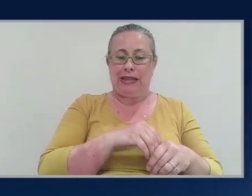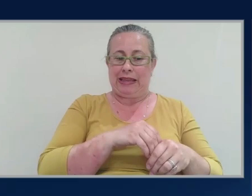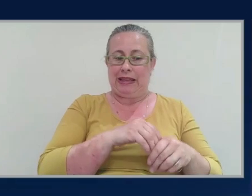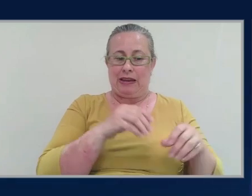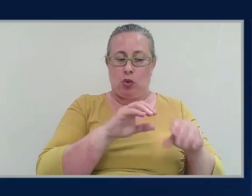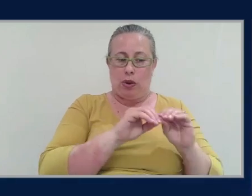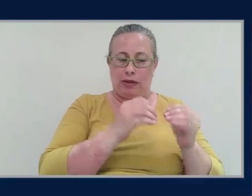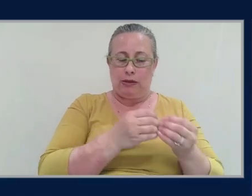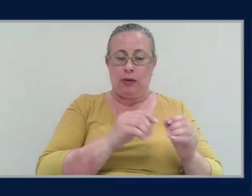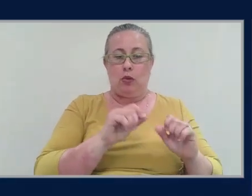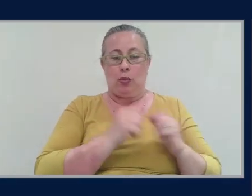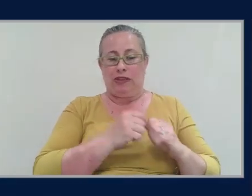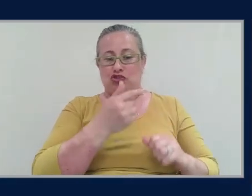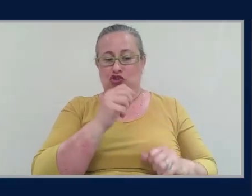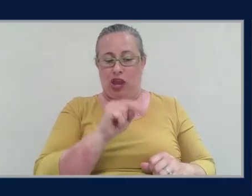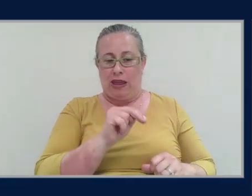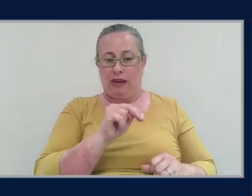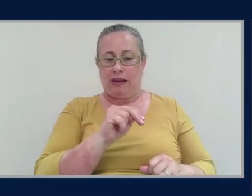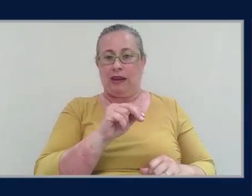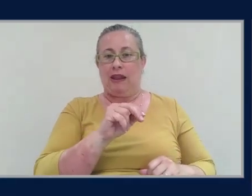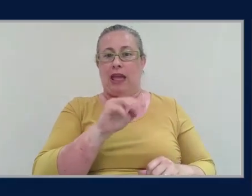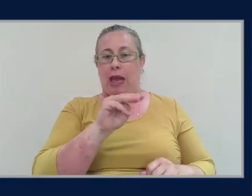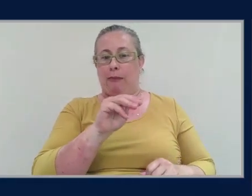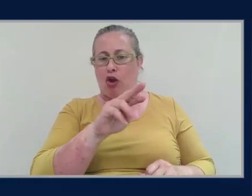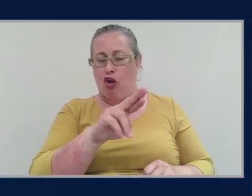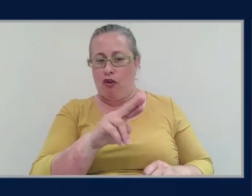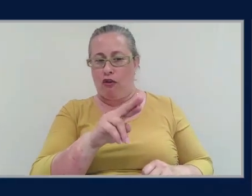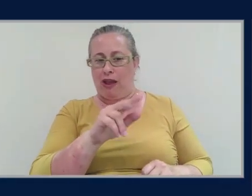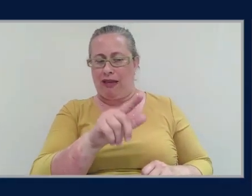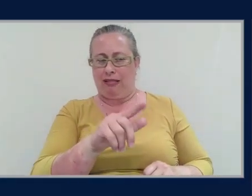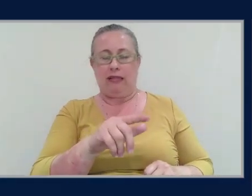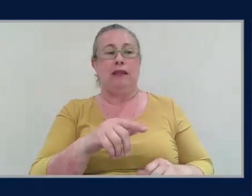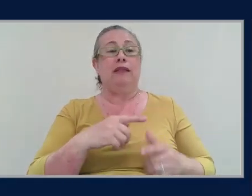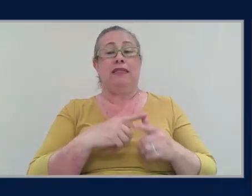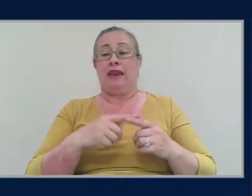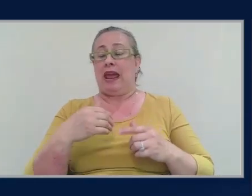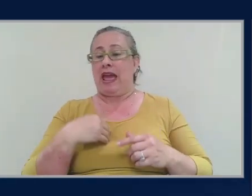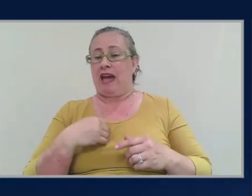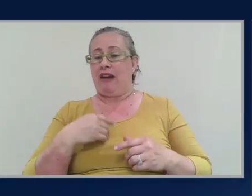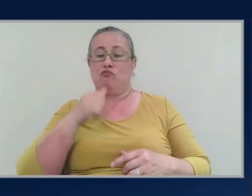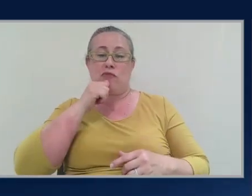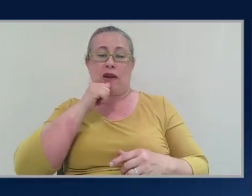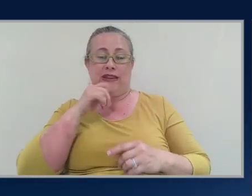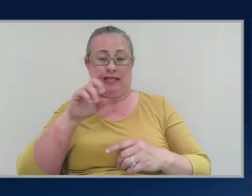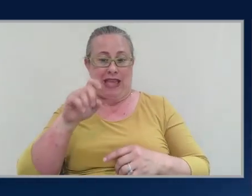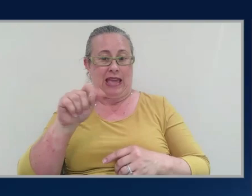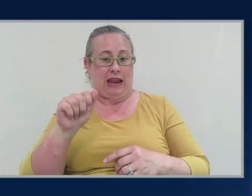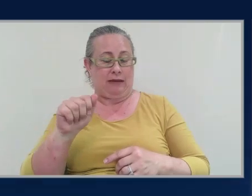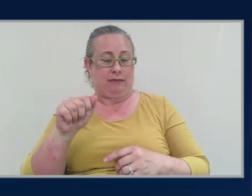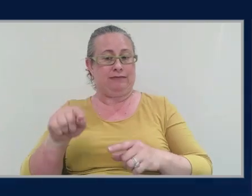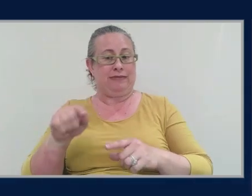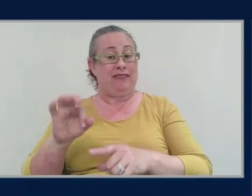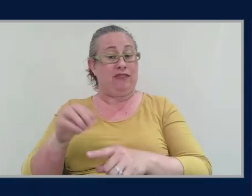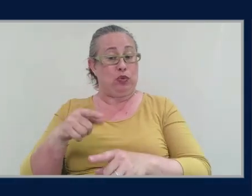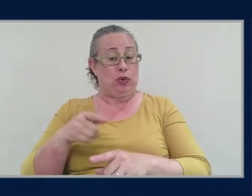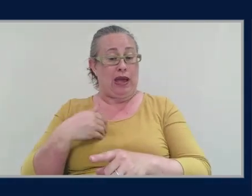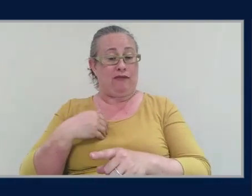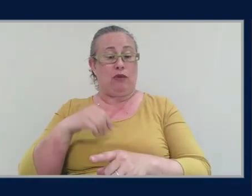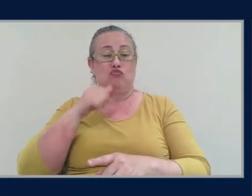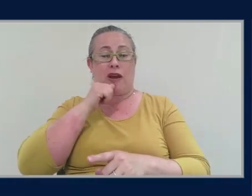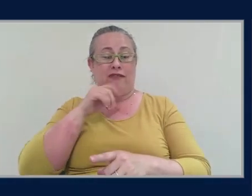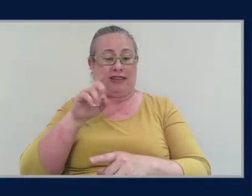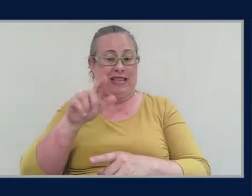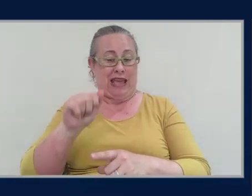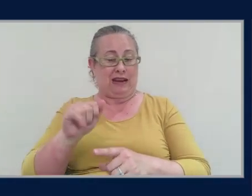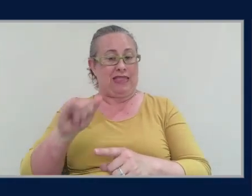Gen AI for purpose ML, and on the other hand, you have this private data right? And if you have private data that's well organized,